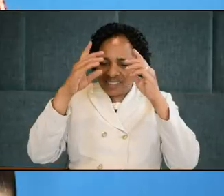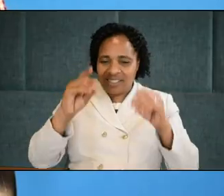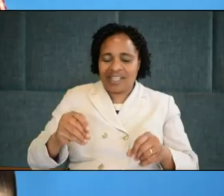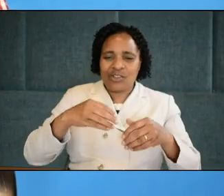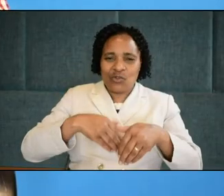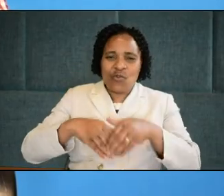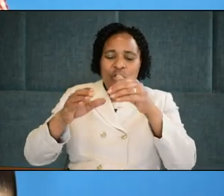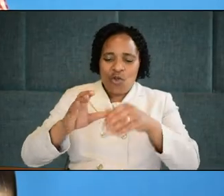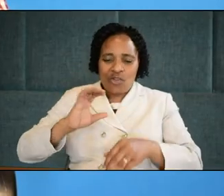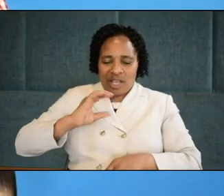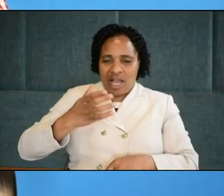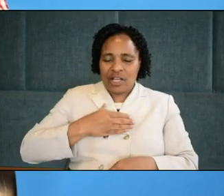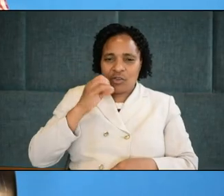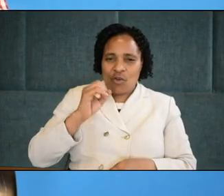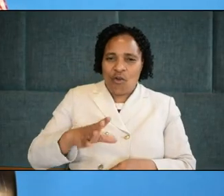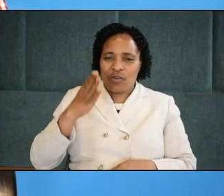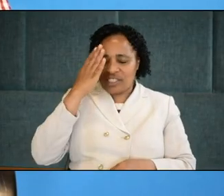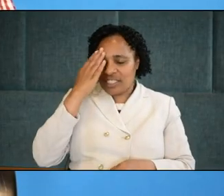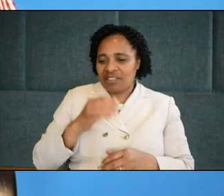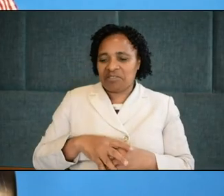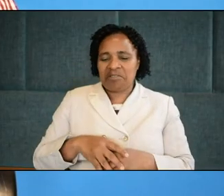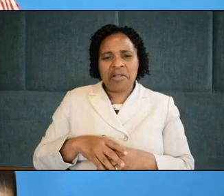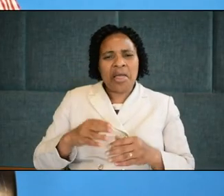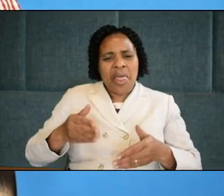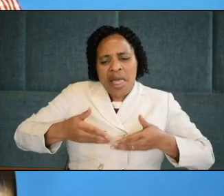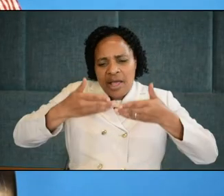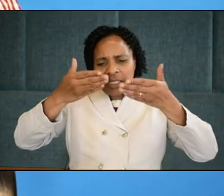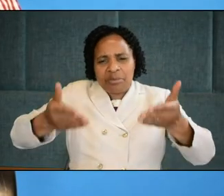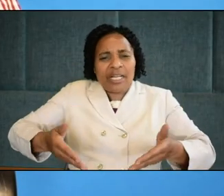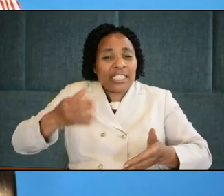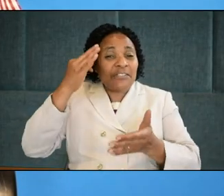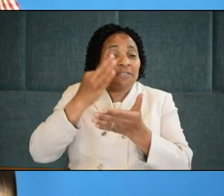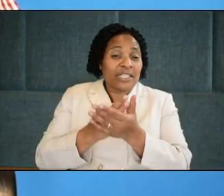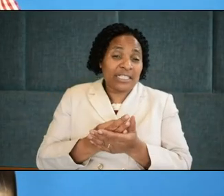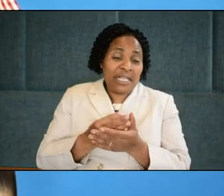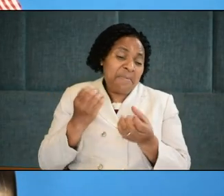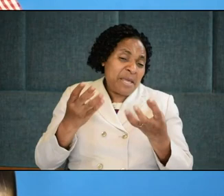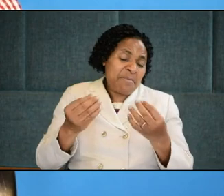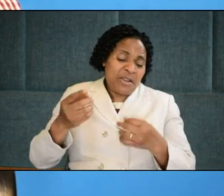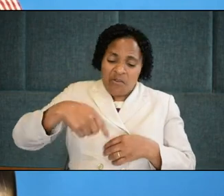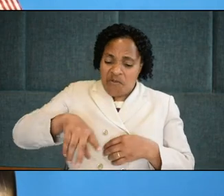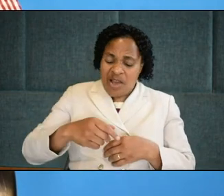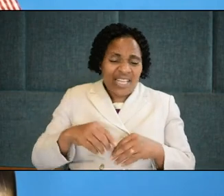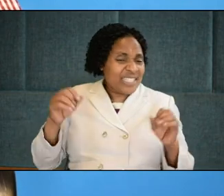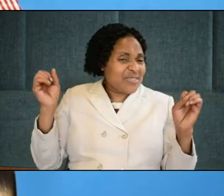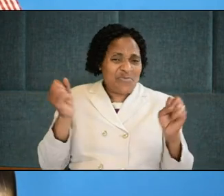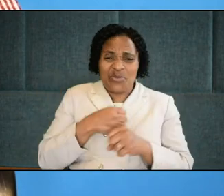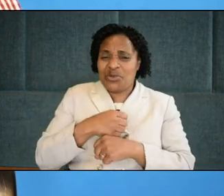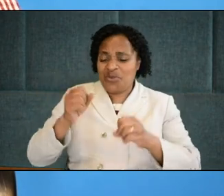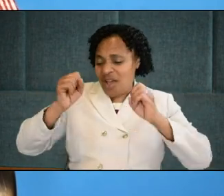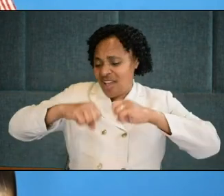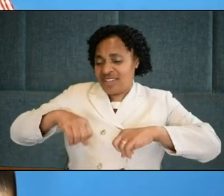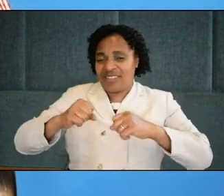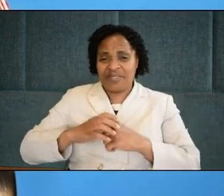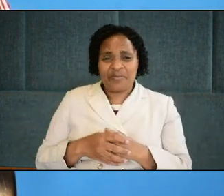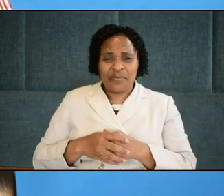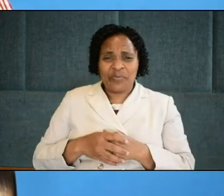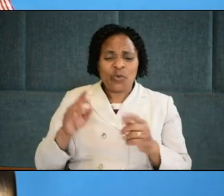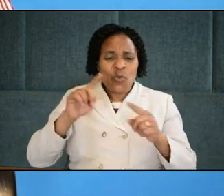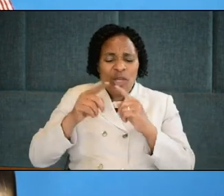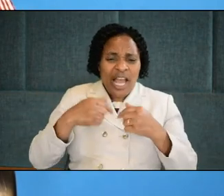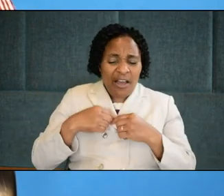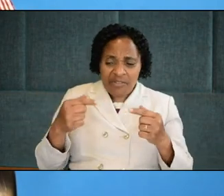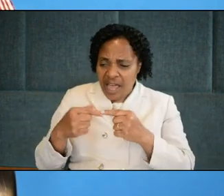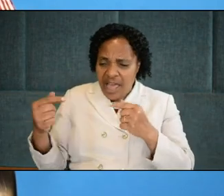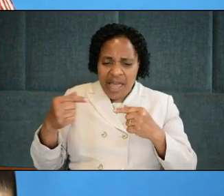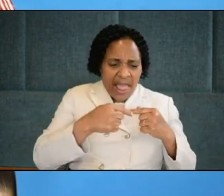the counsel of the Israelites. She had to express faith with which many of us normally can't agree to. You know, when you're having